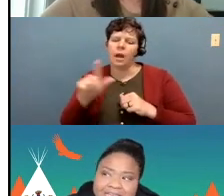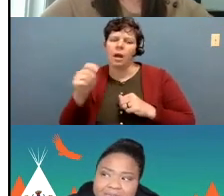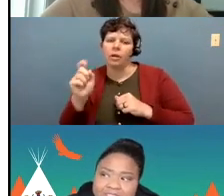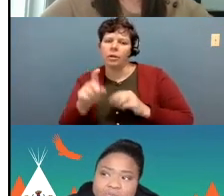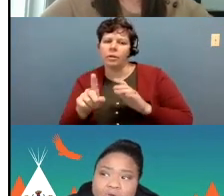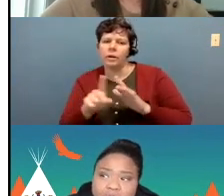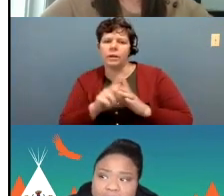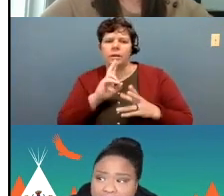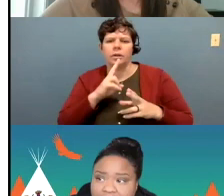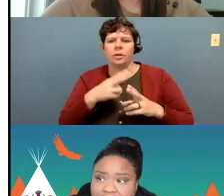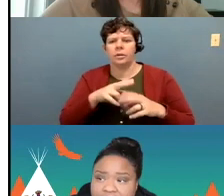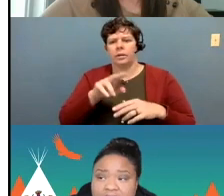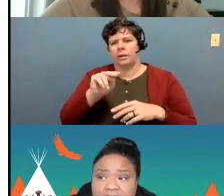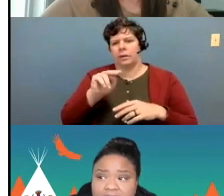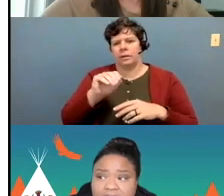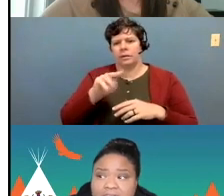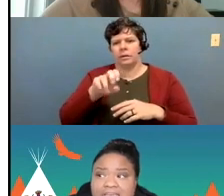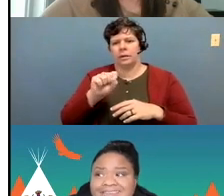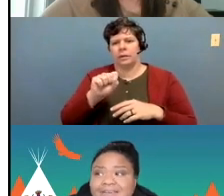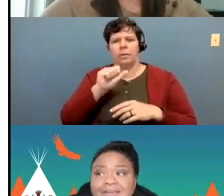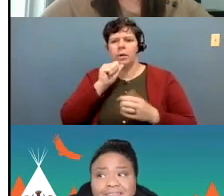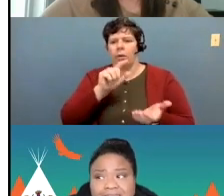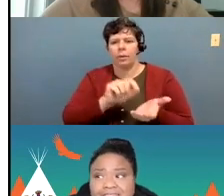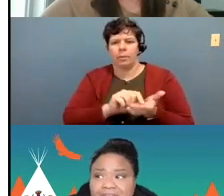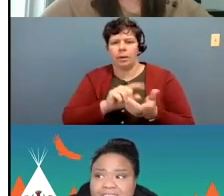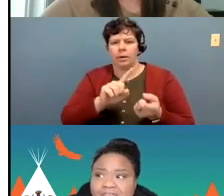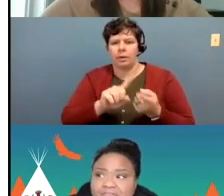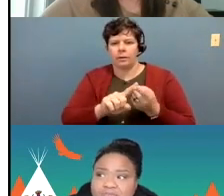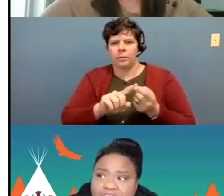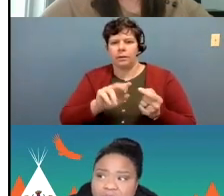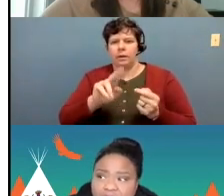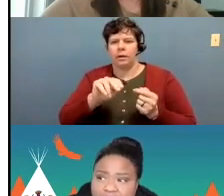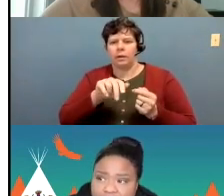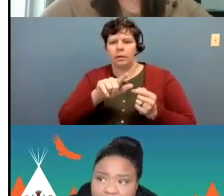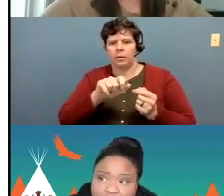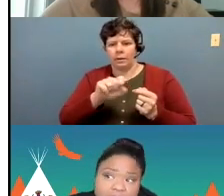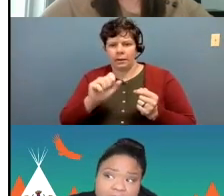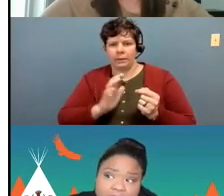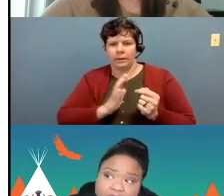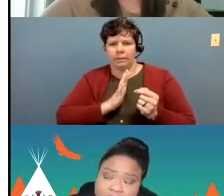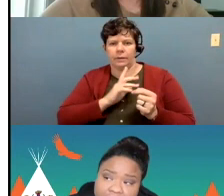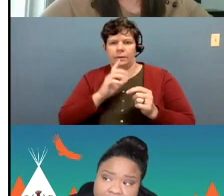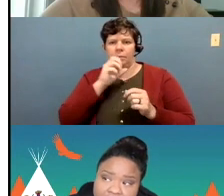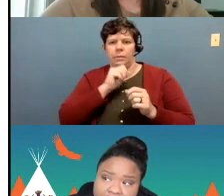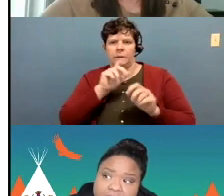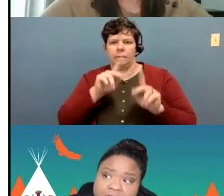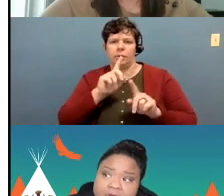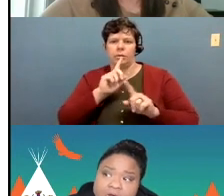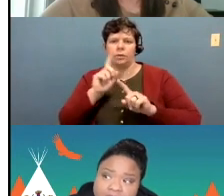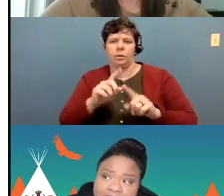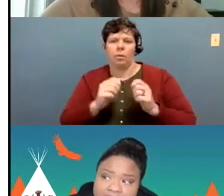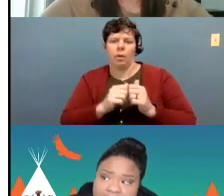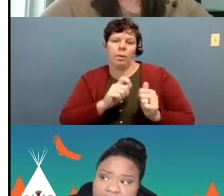on NamUs won't be published until and unless there is an official missing persons report with a law enforcement agency.